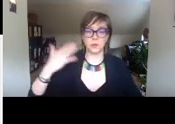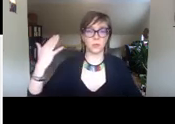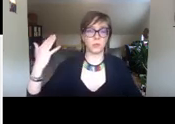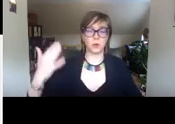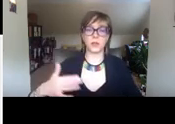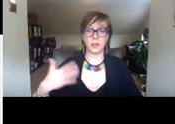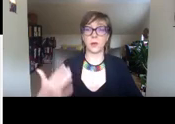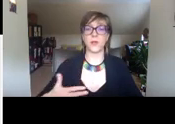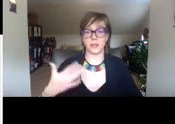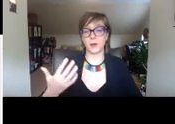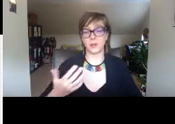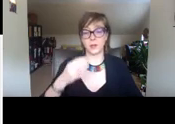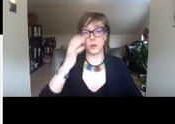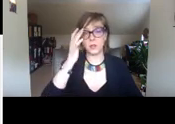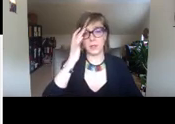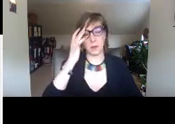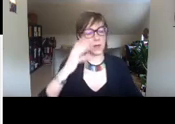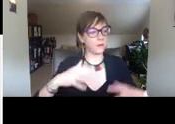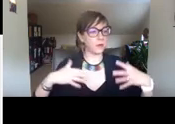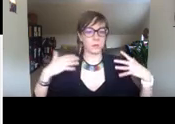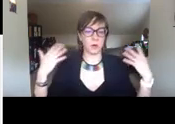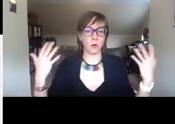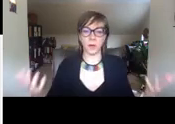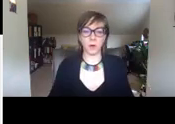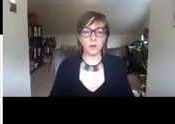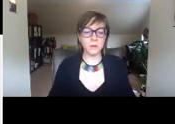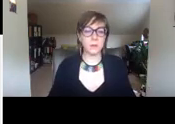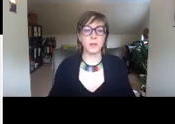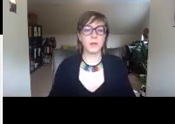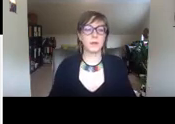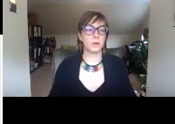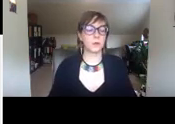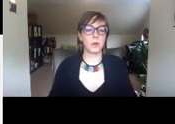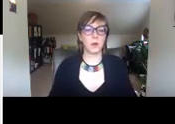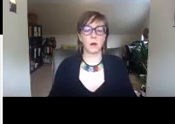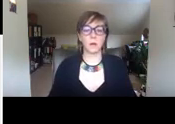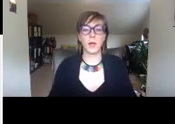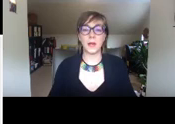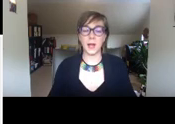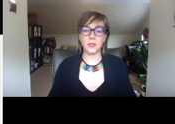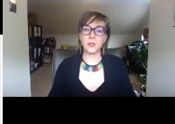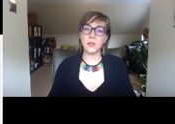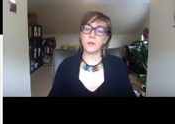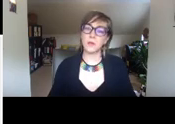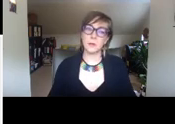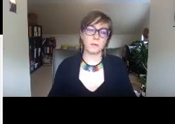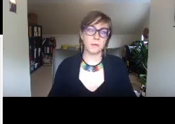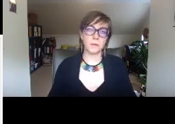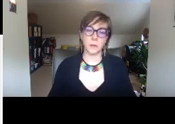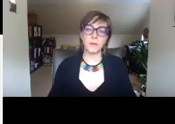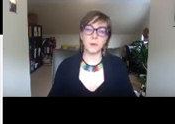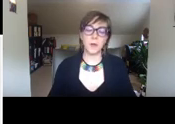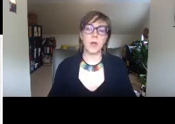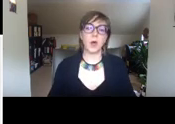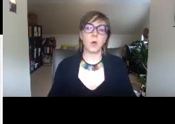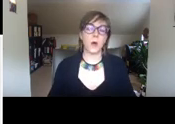started to really, that's how I started noticing them. And then it was like all of my colleagues were being interviewed, and actually